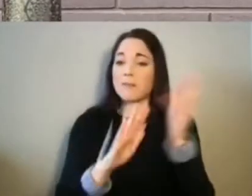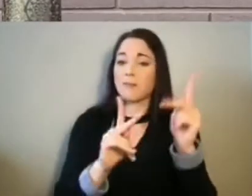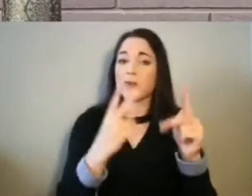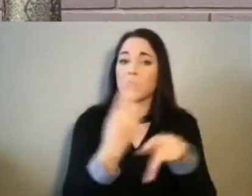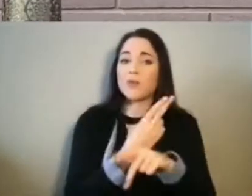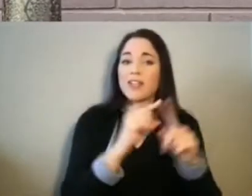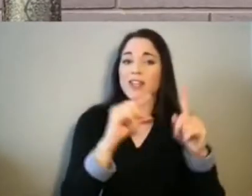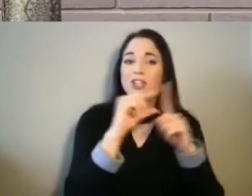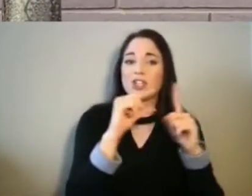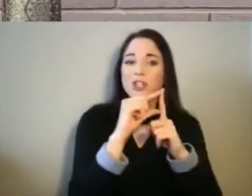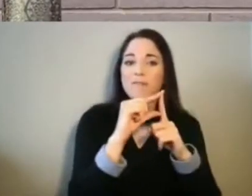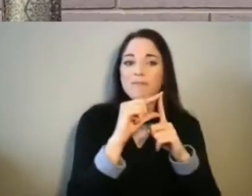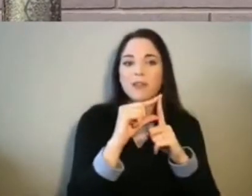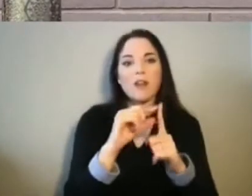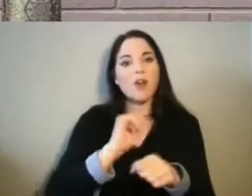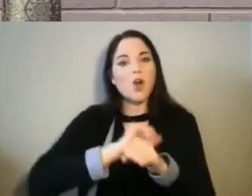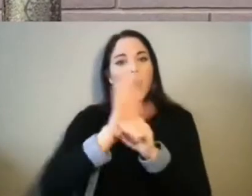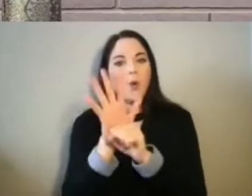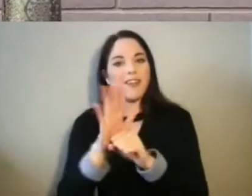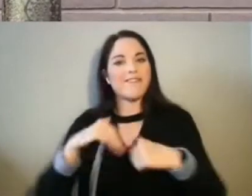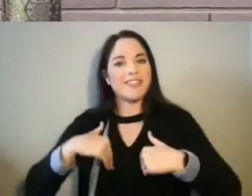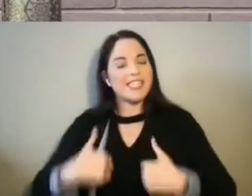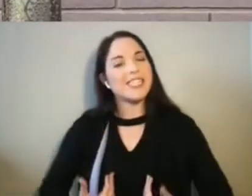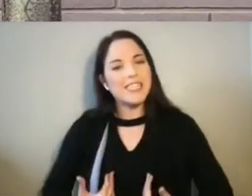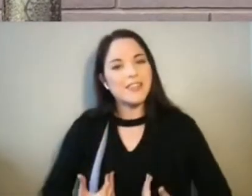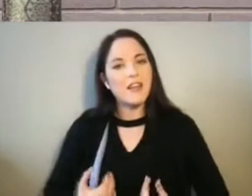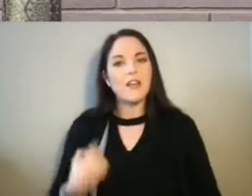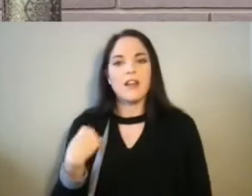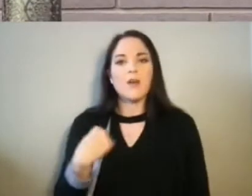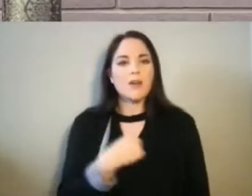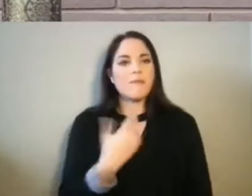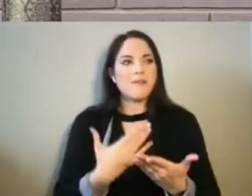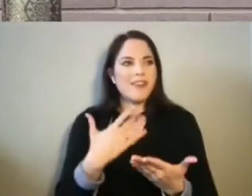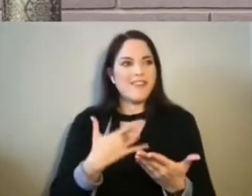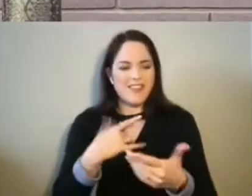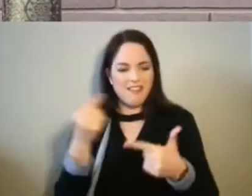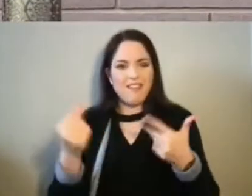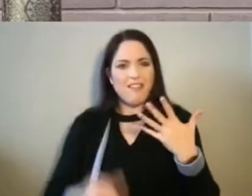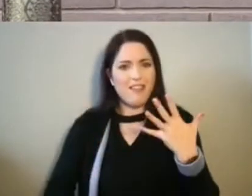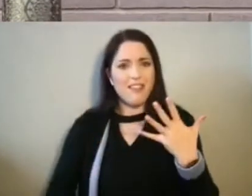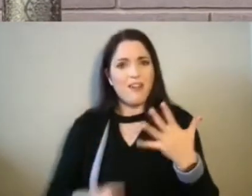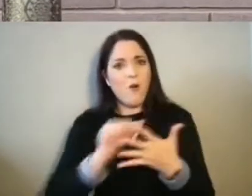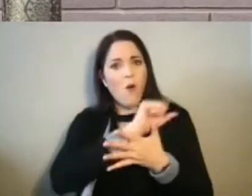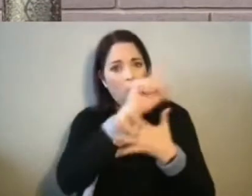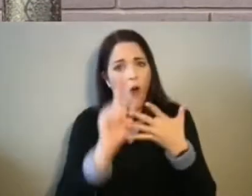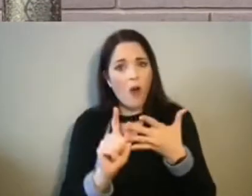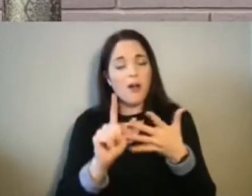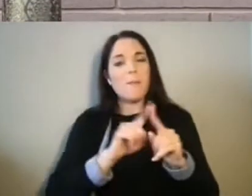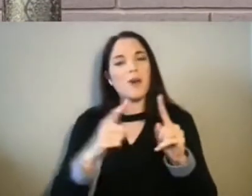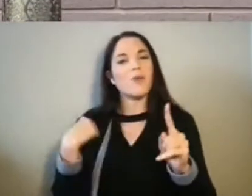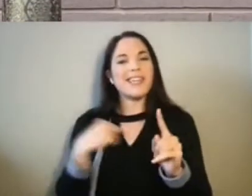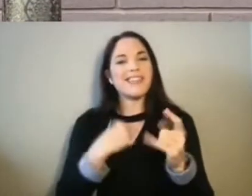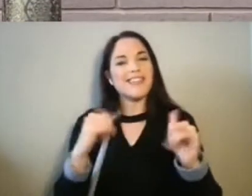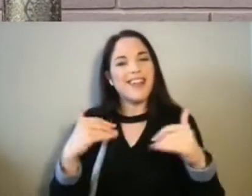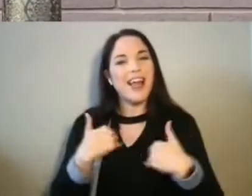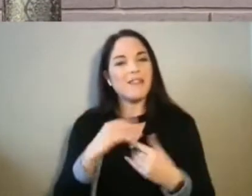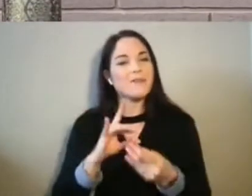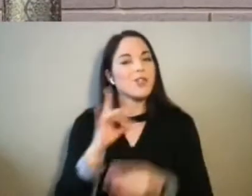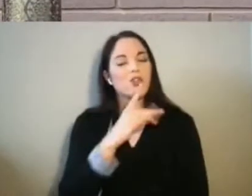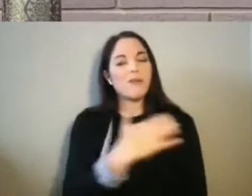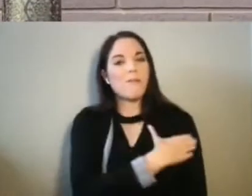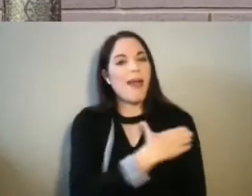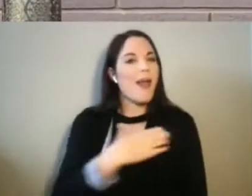Jesus not only is to know that we have this living temple, but for us in our own lives to become